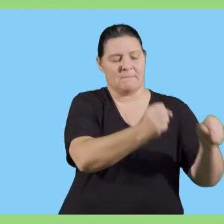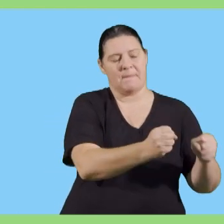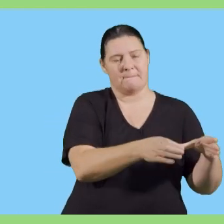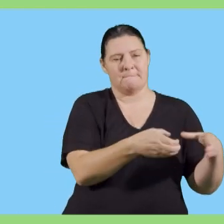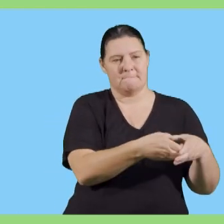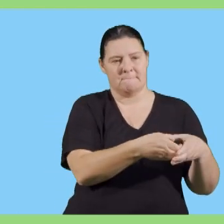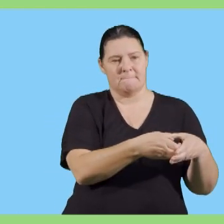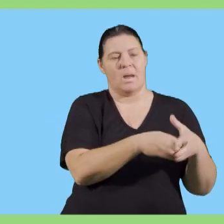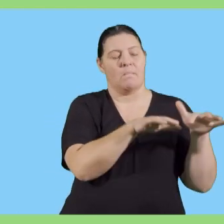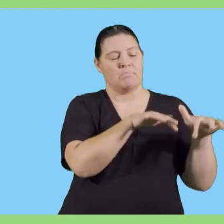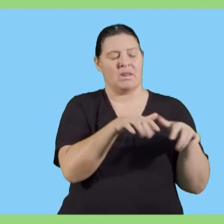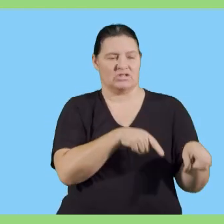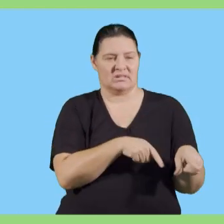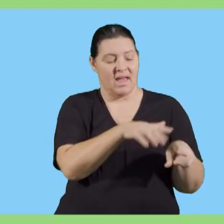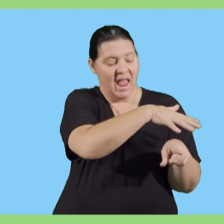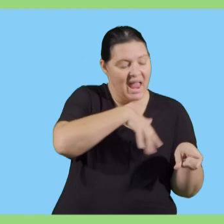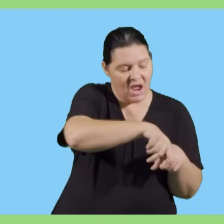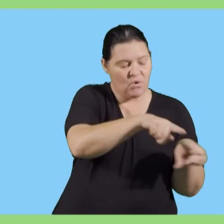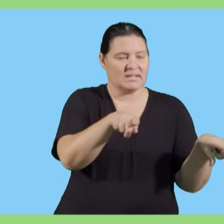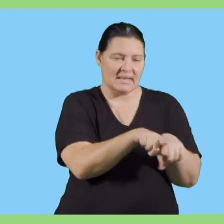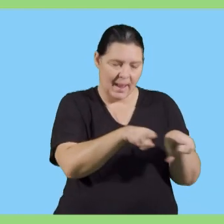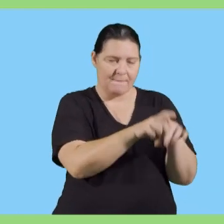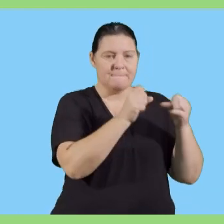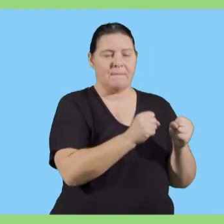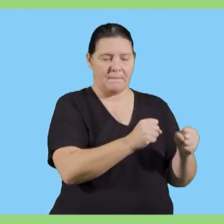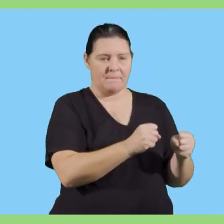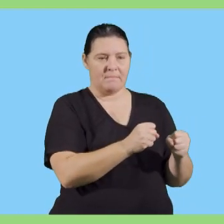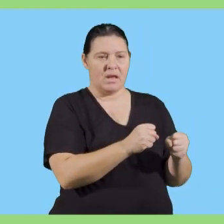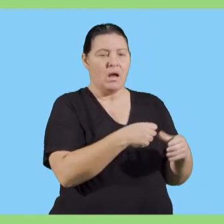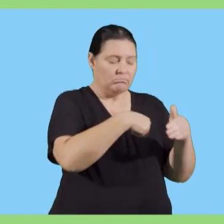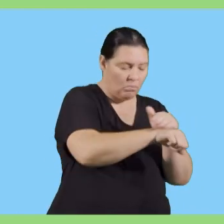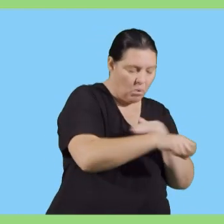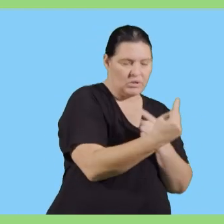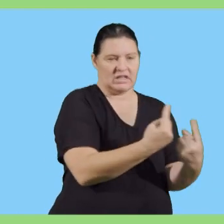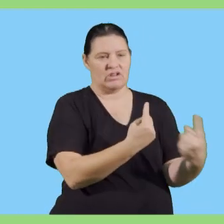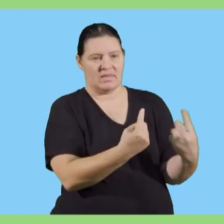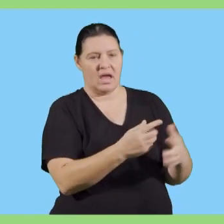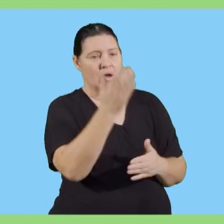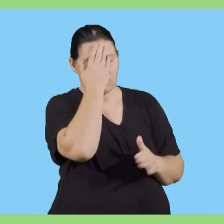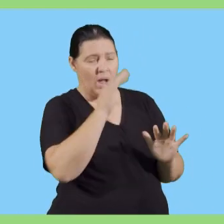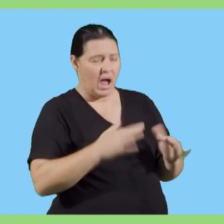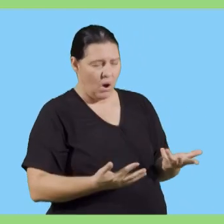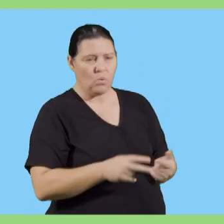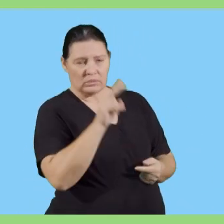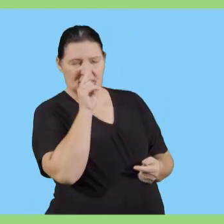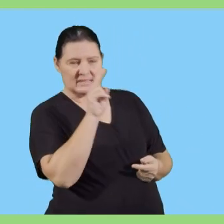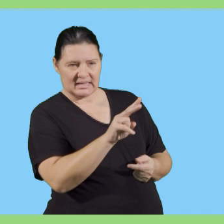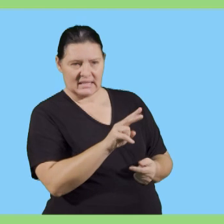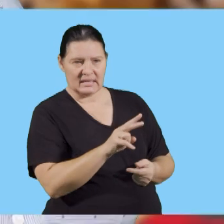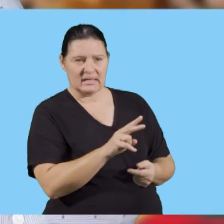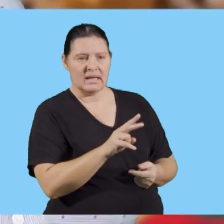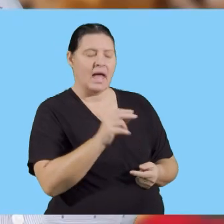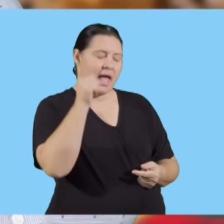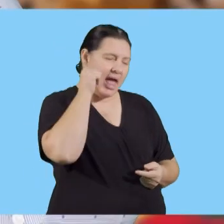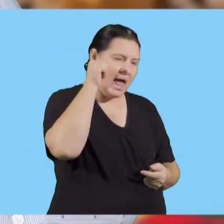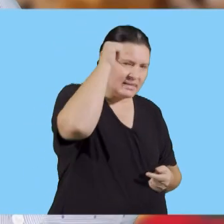one another. How do we know that? Because we can see that we've got adults, impalas, and we have a baby over here. So this tells us that they are able to